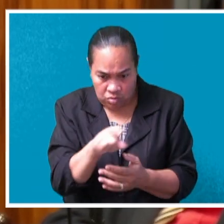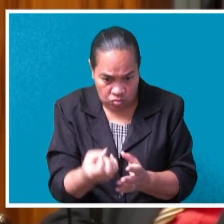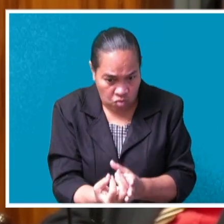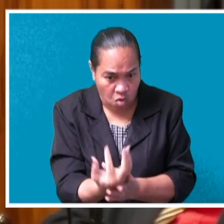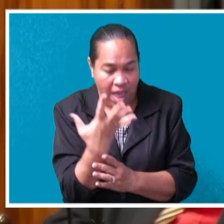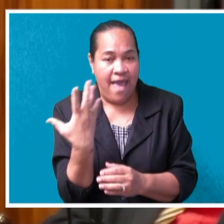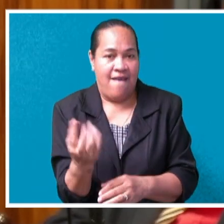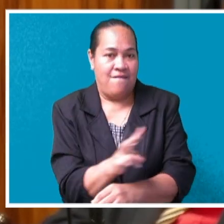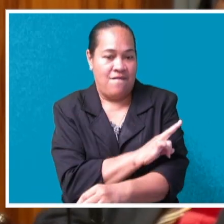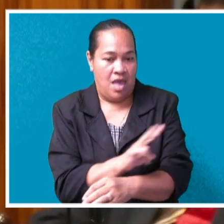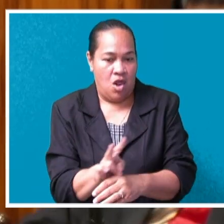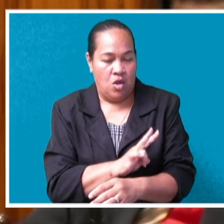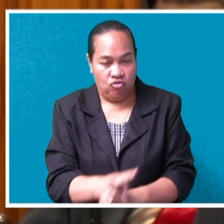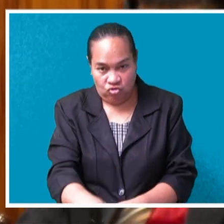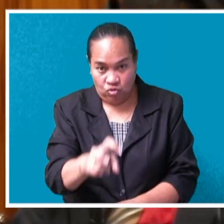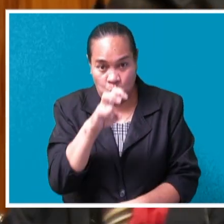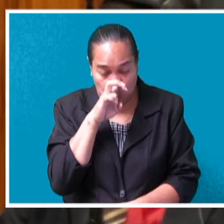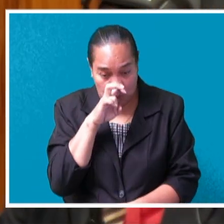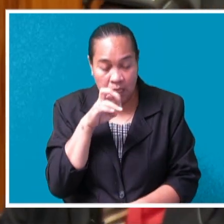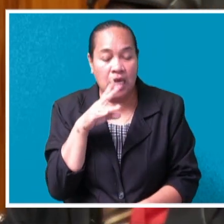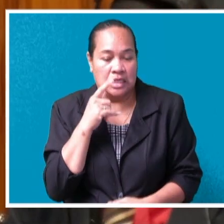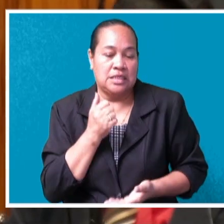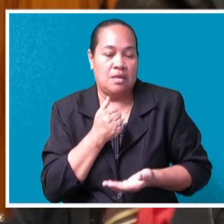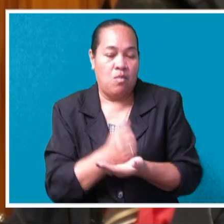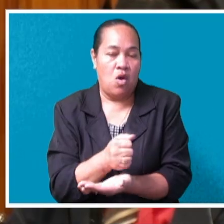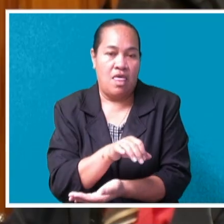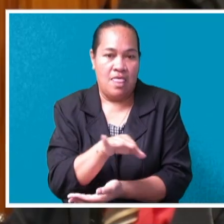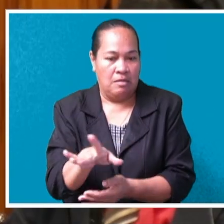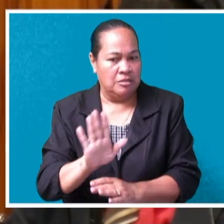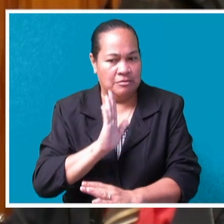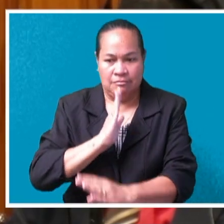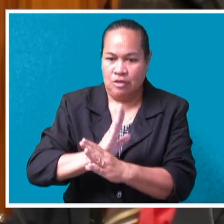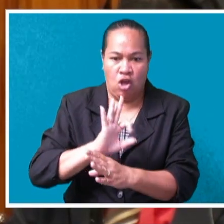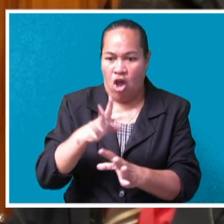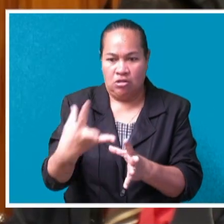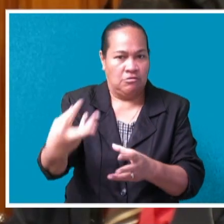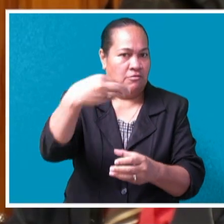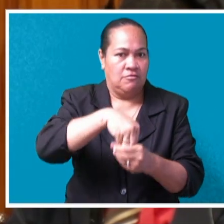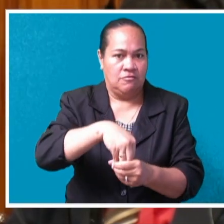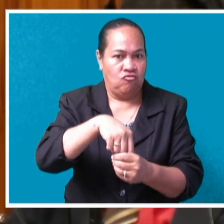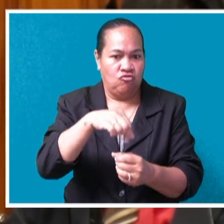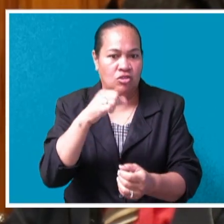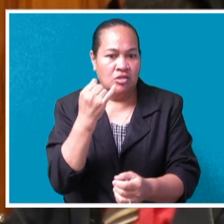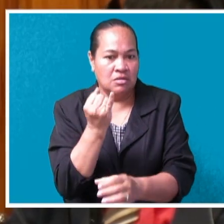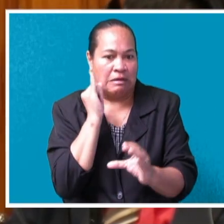values, discipline, and support necessary to avoid involvement in drugs and criminal